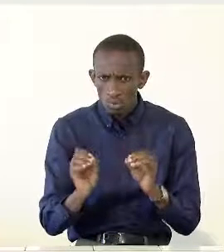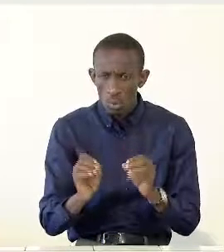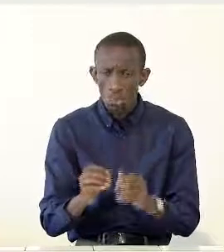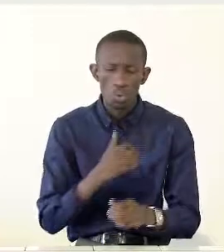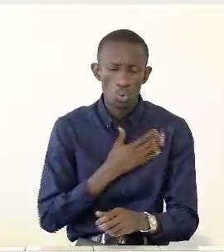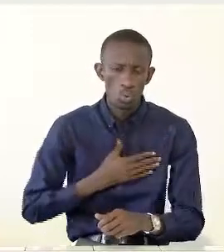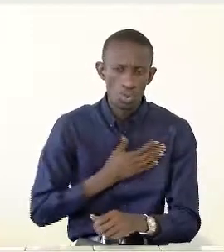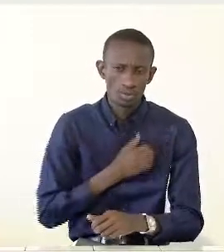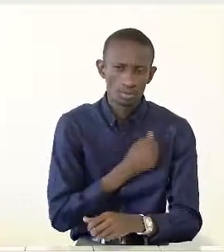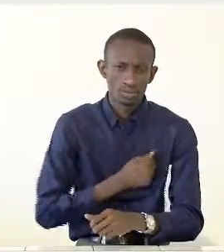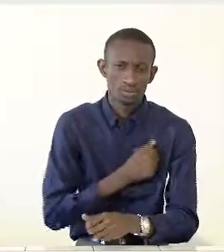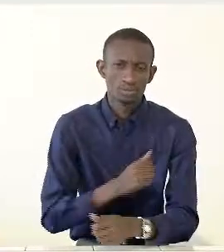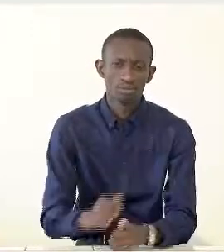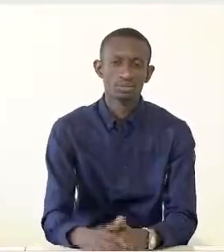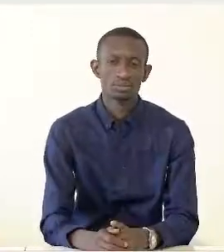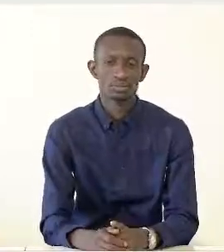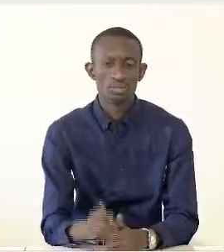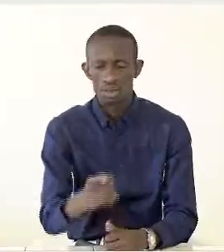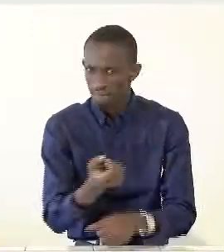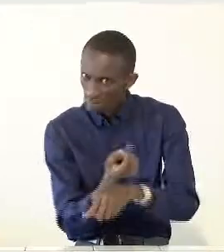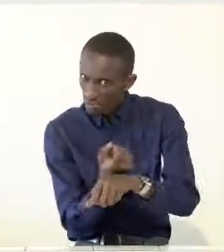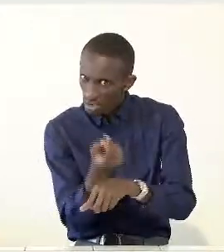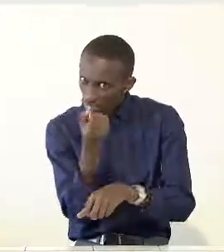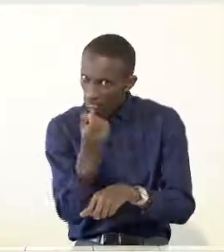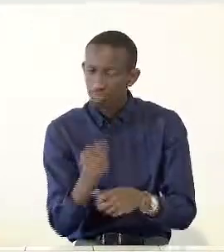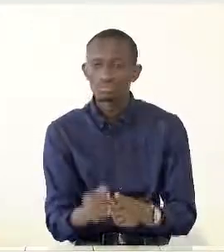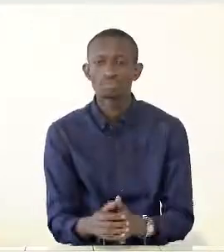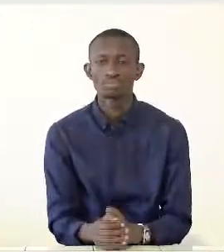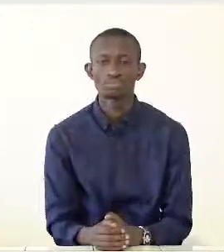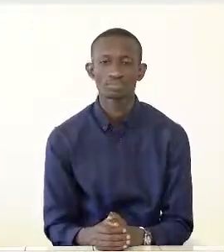Oh, sorry. So you need a few seconds now.